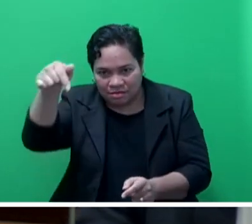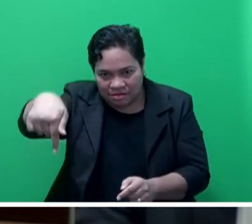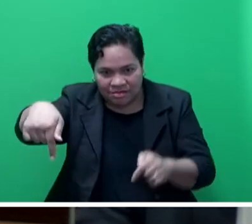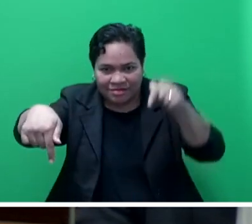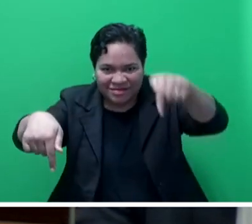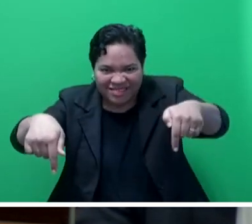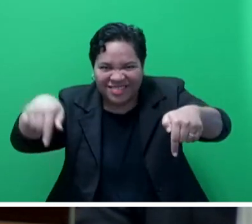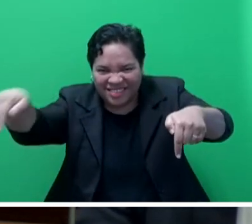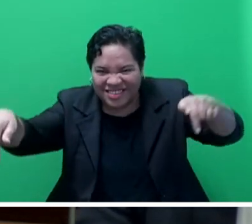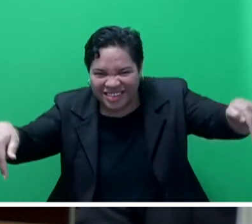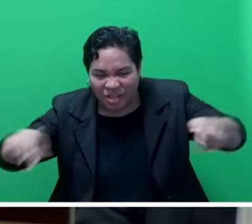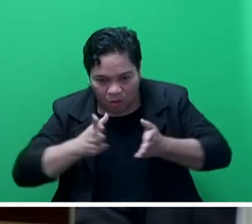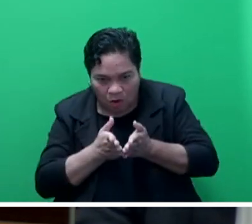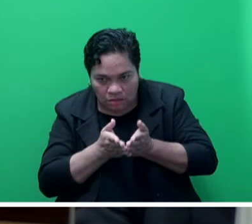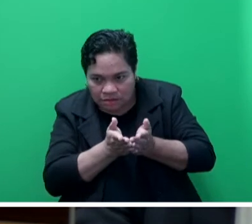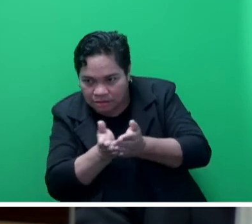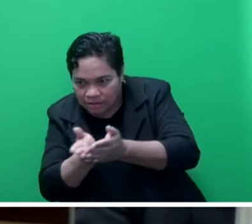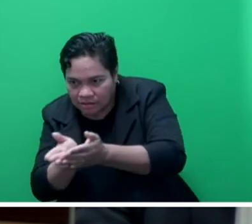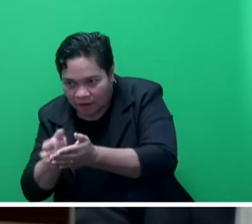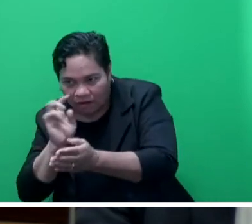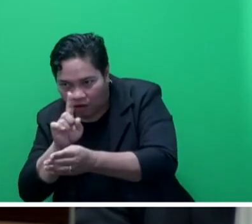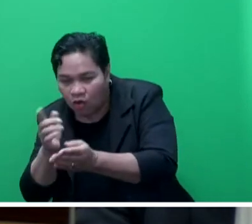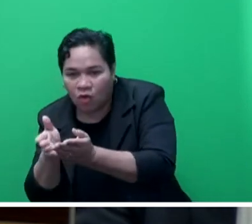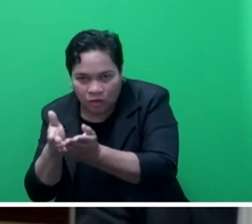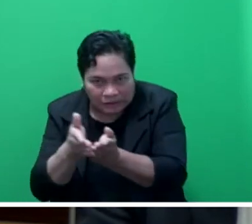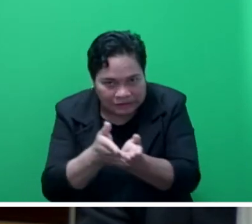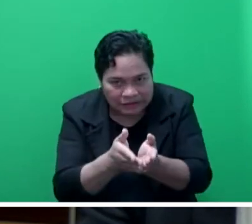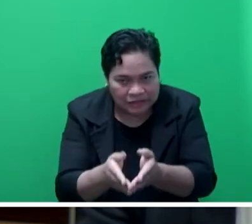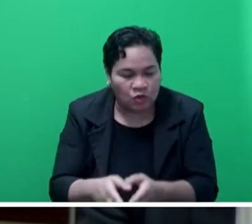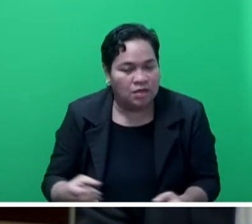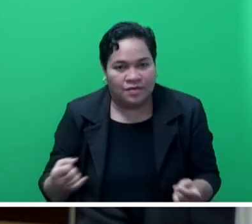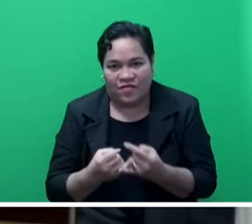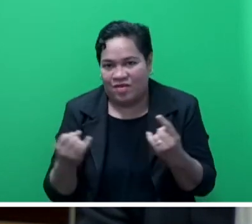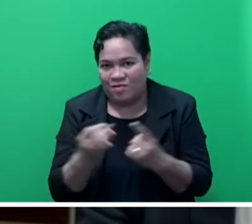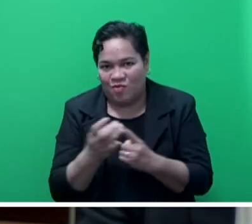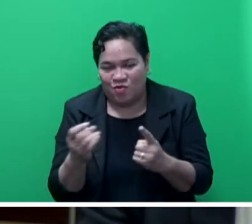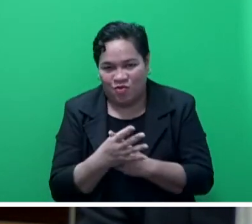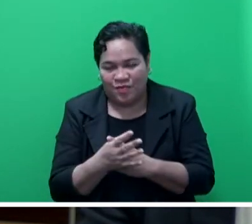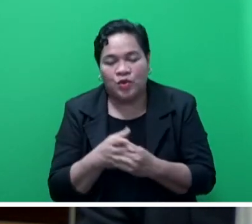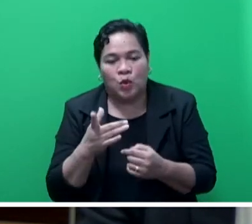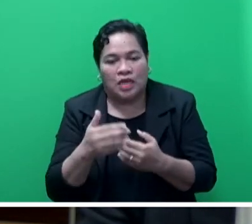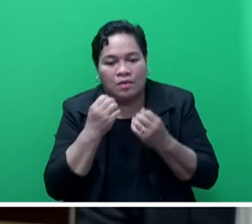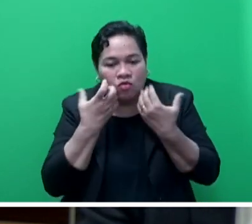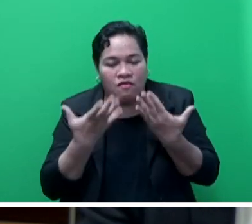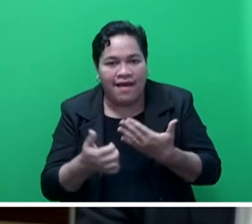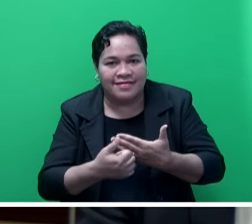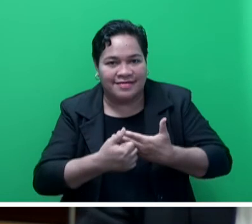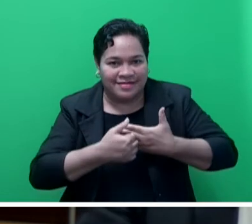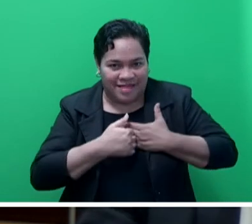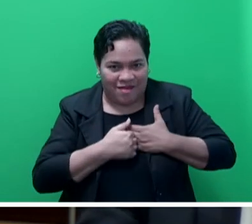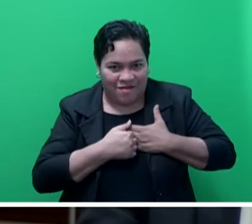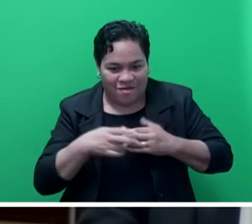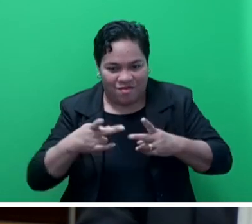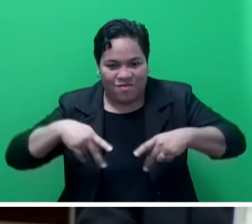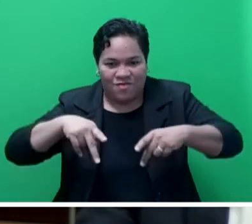navigation. They play a critical role in our domestic economy, and obviously provide safe passage to Fijians in maritime